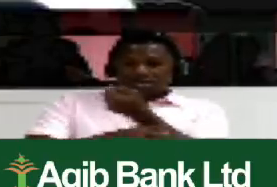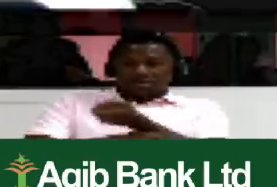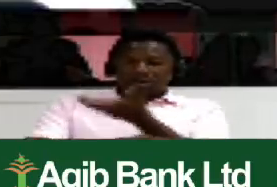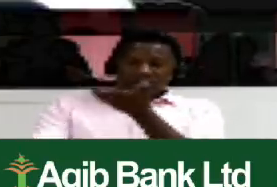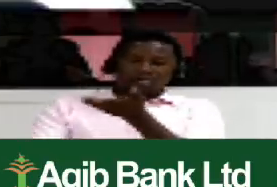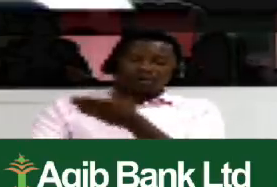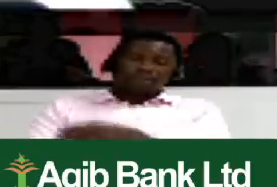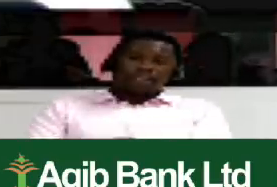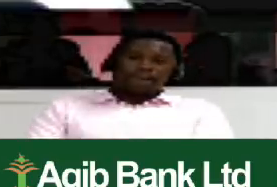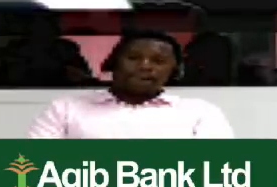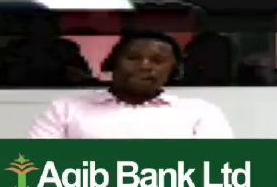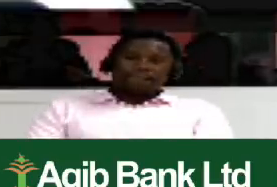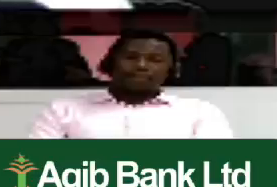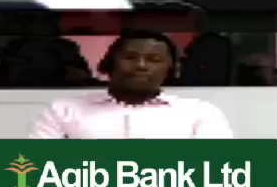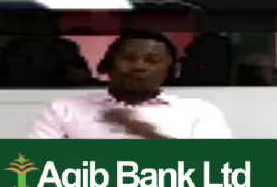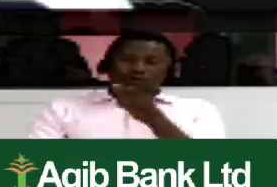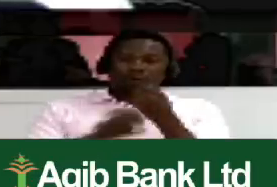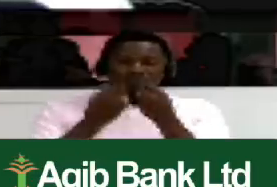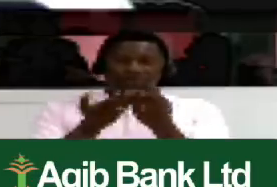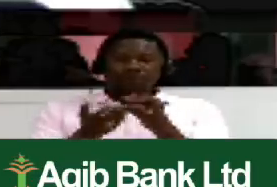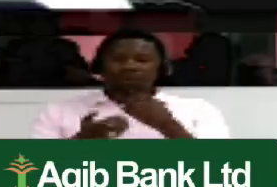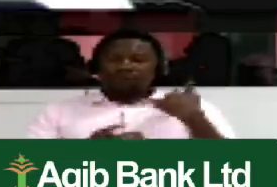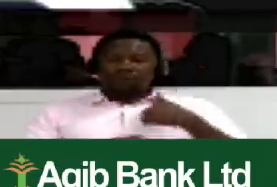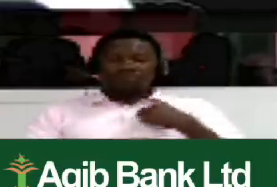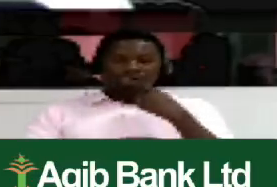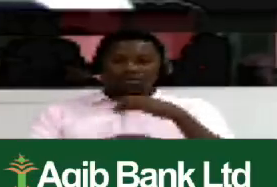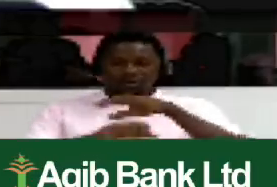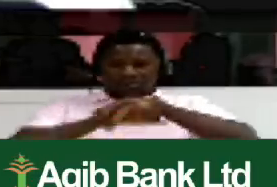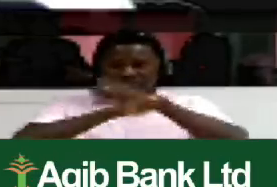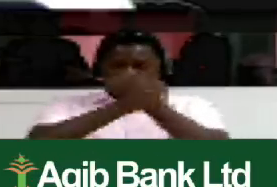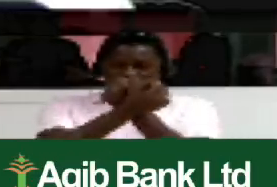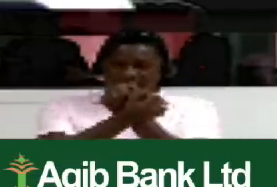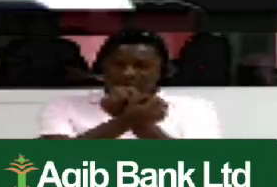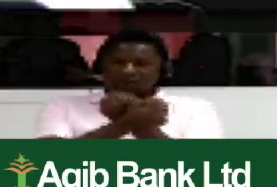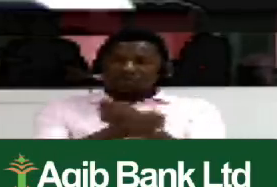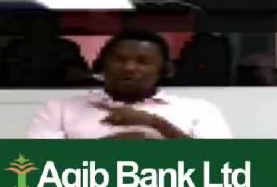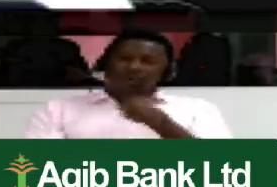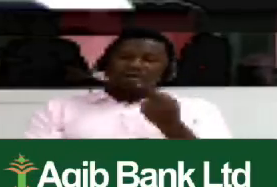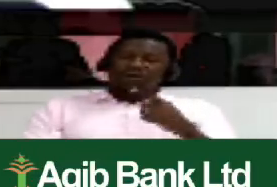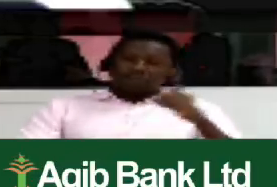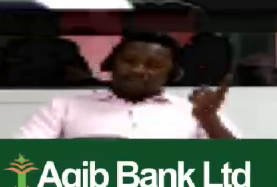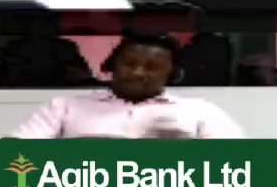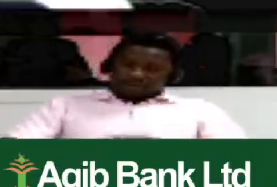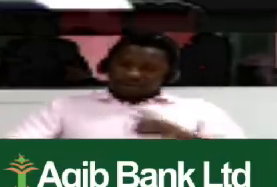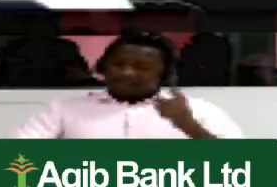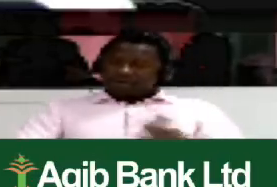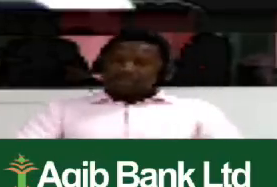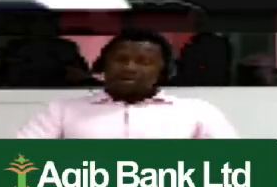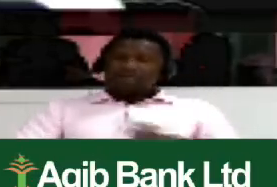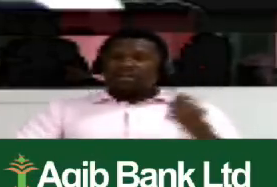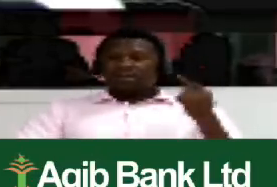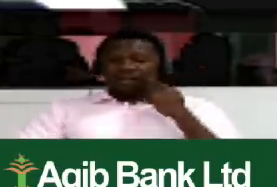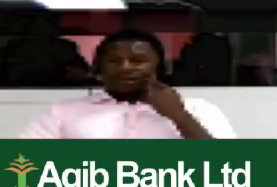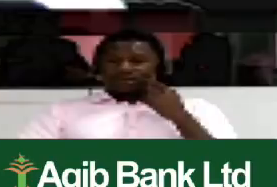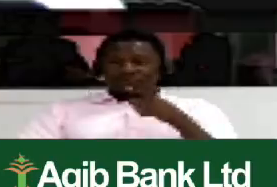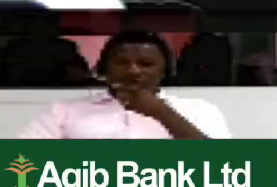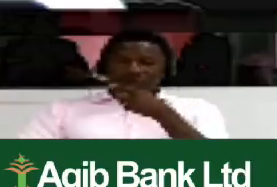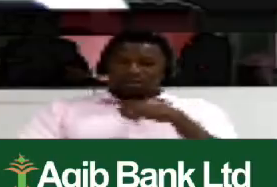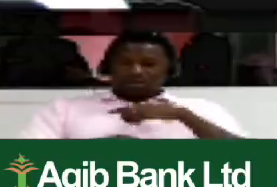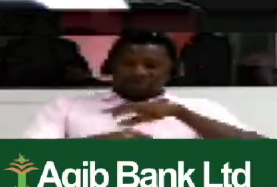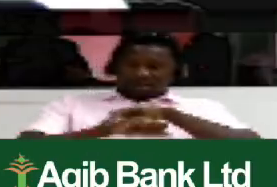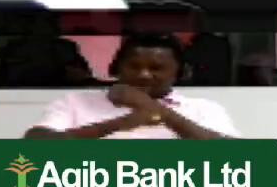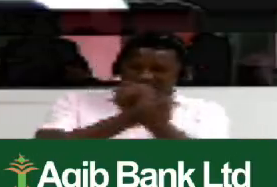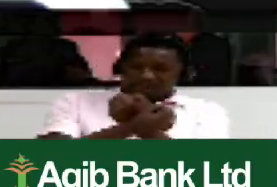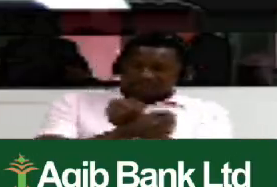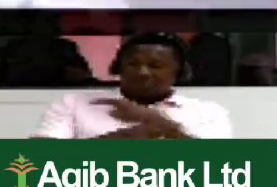You mentioned that the people who were arrested with you were beaten the day that you were arrested until the next day,